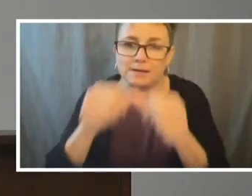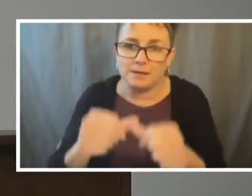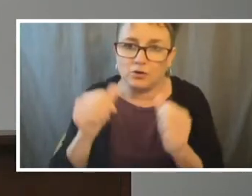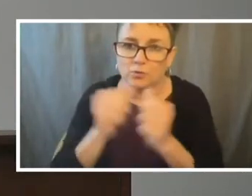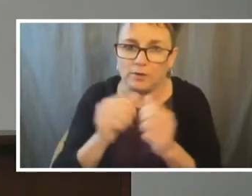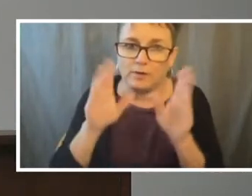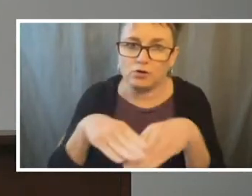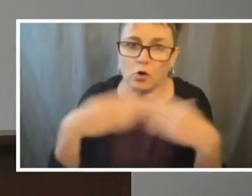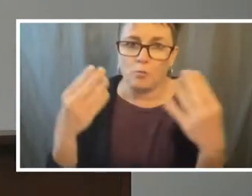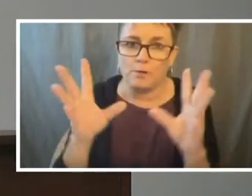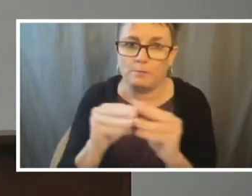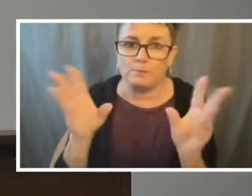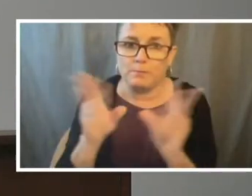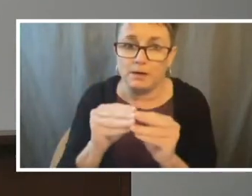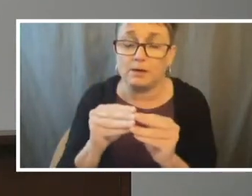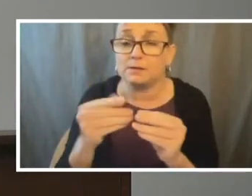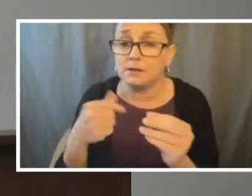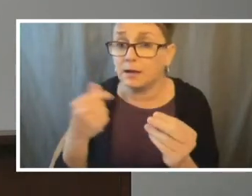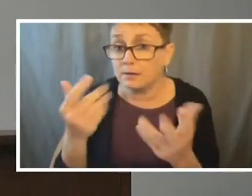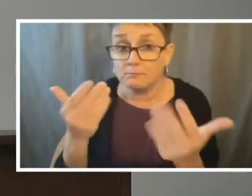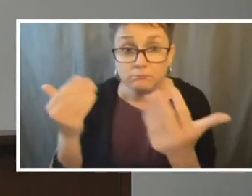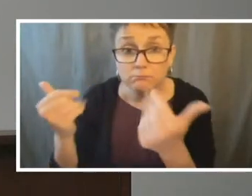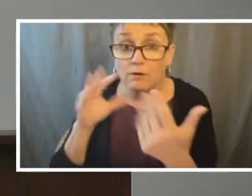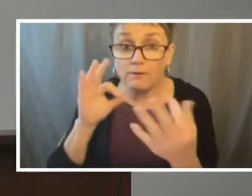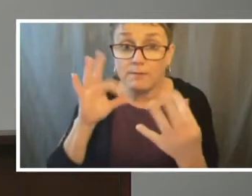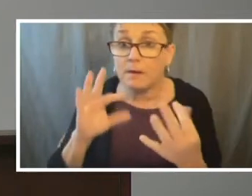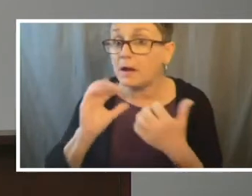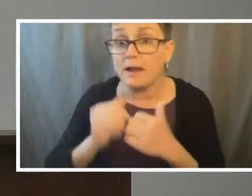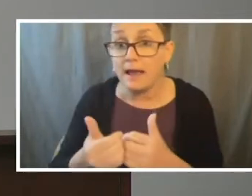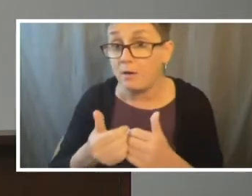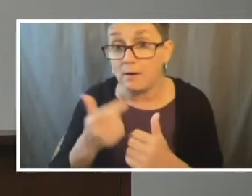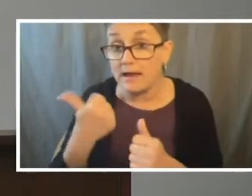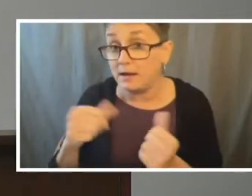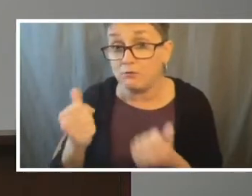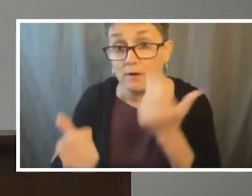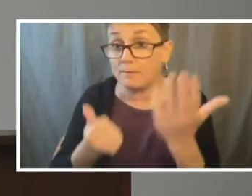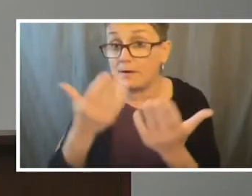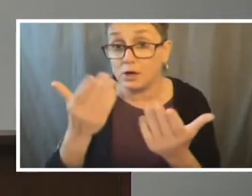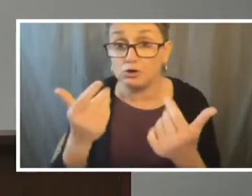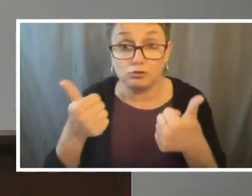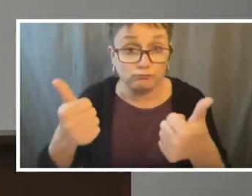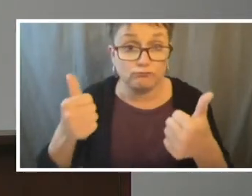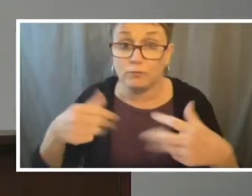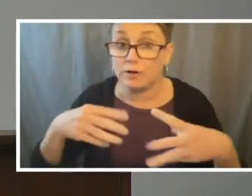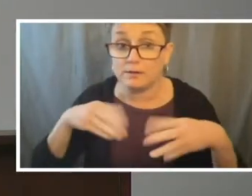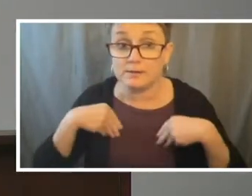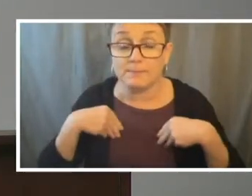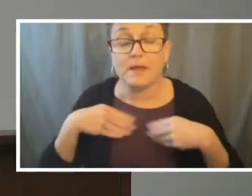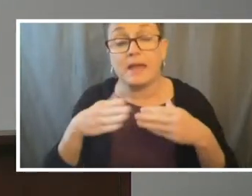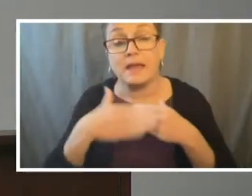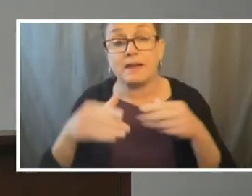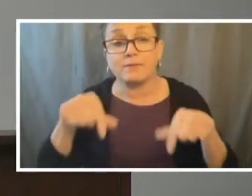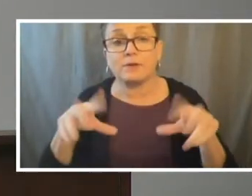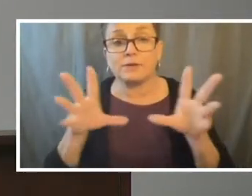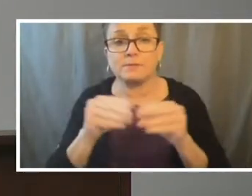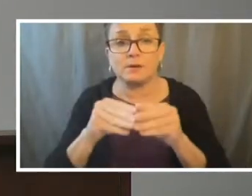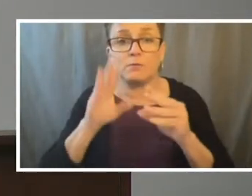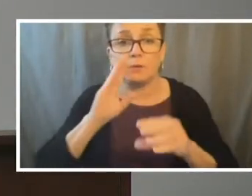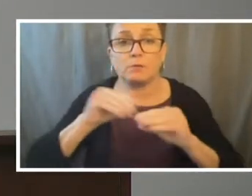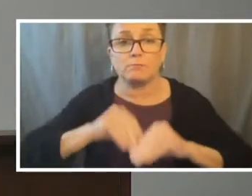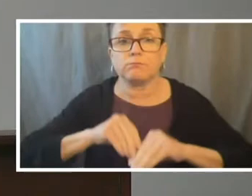your feedback on how we can do that and what recommendations you have. Following the forum, we will distribute the survey to get your feedback on this